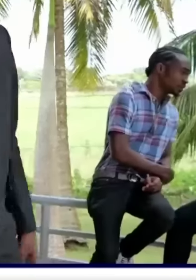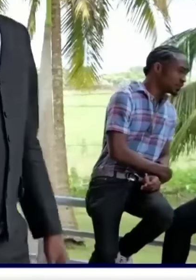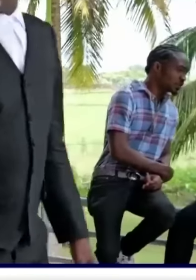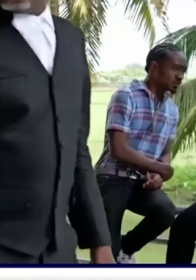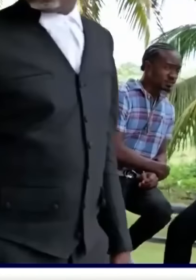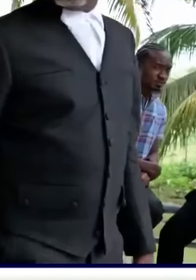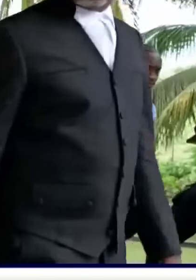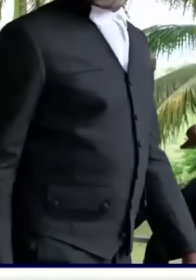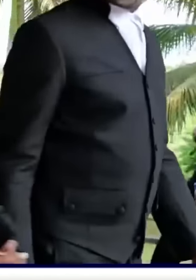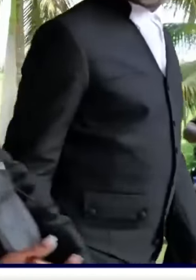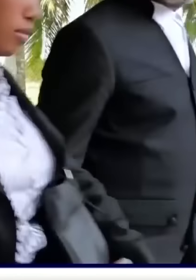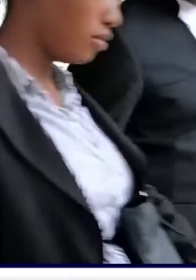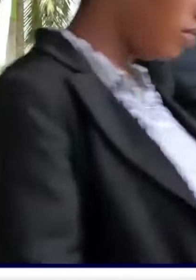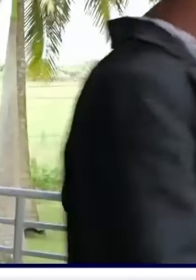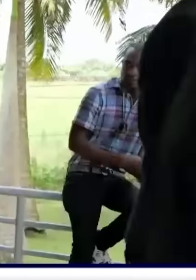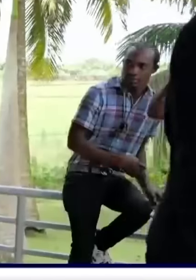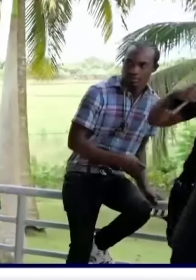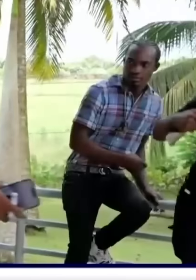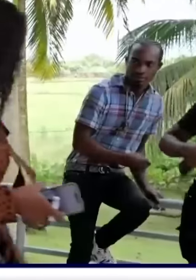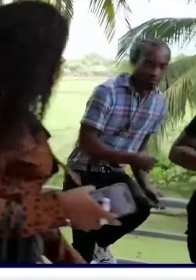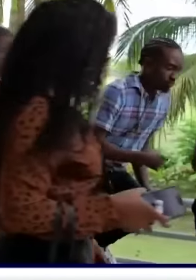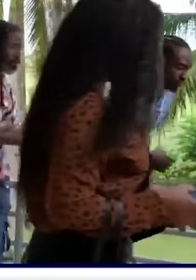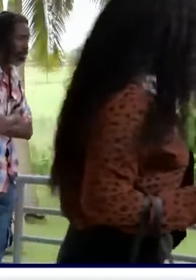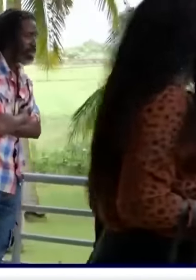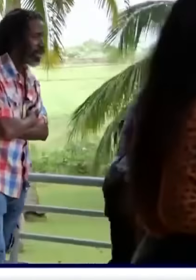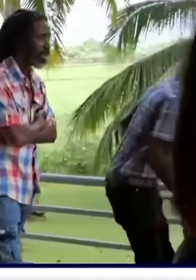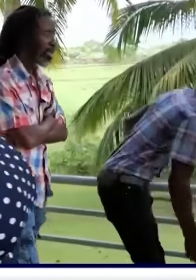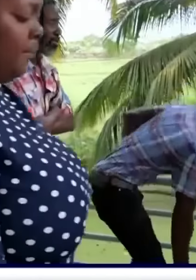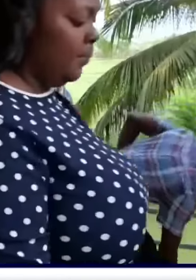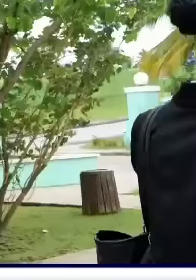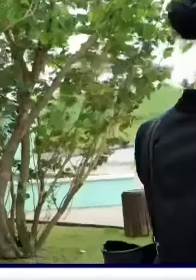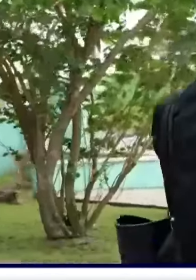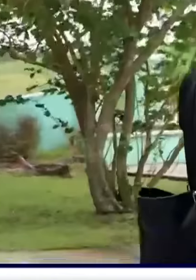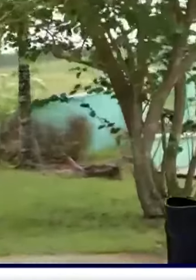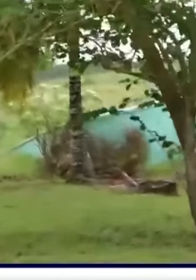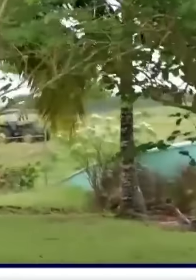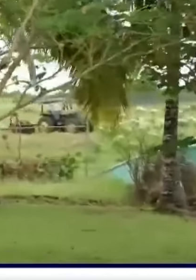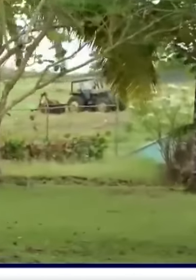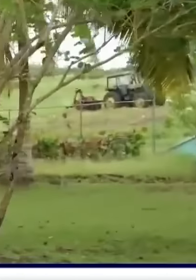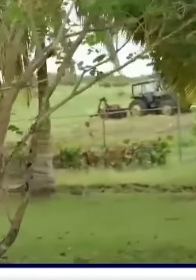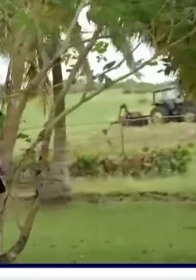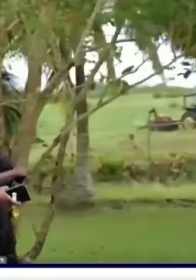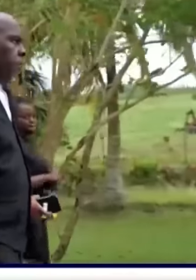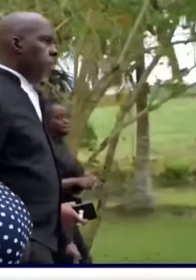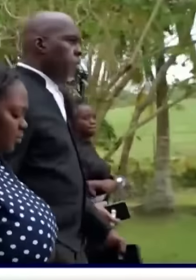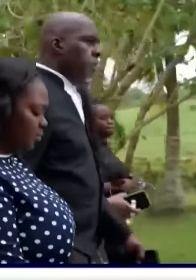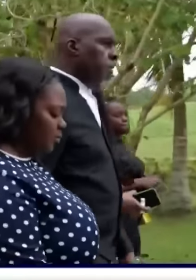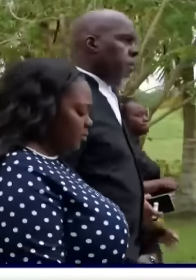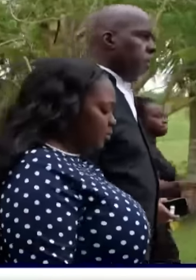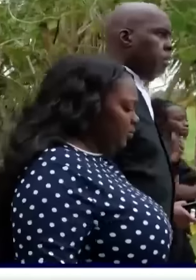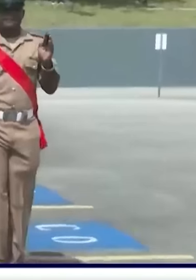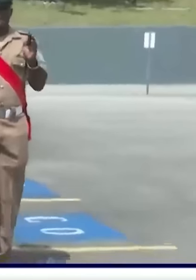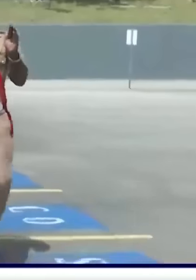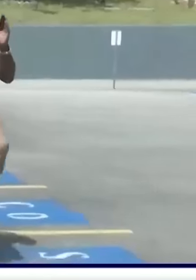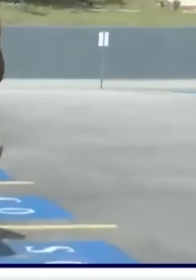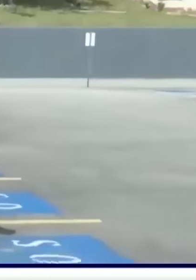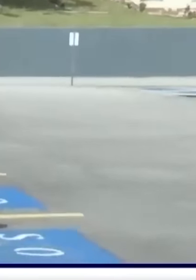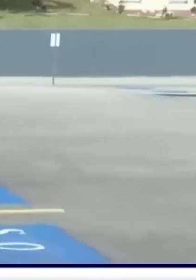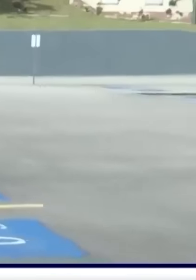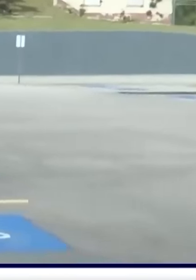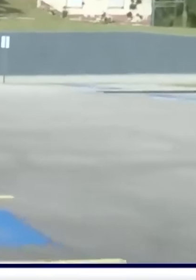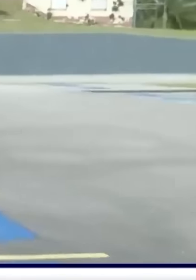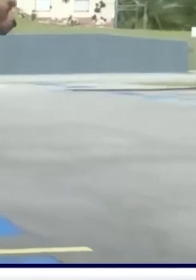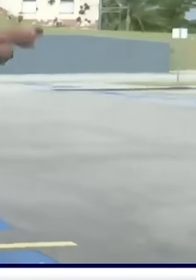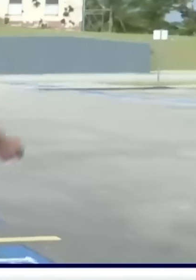customs officer on bail after facing several charges under the Prevention of Corruption Act. An increased stipend for